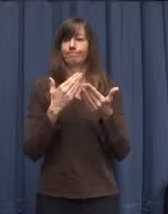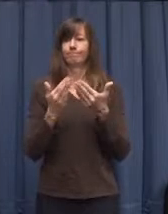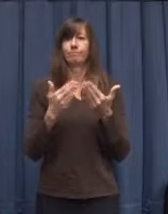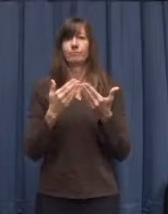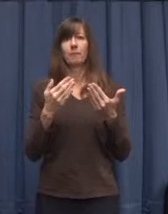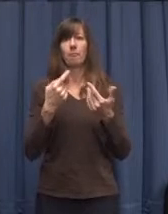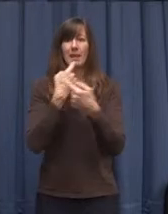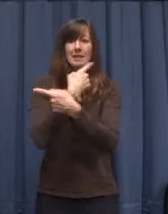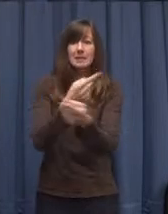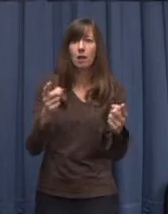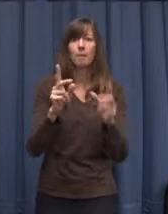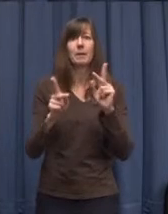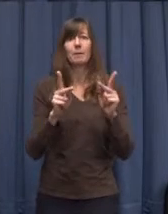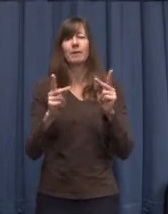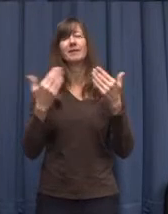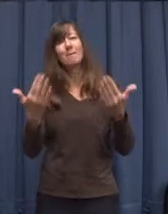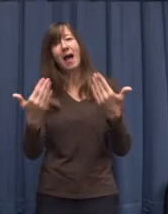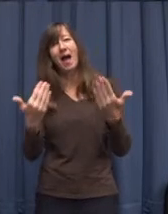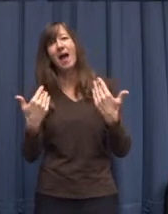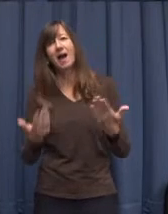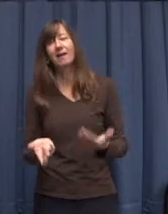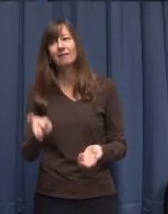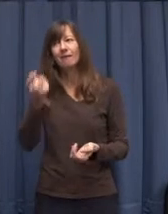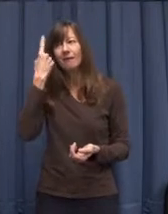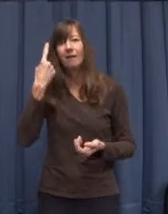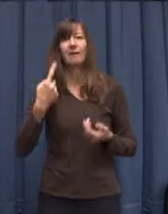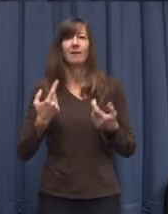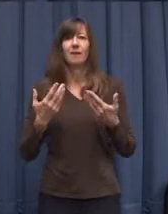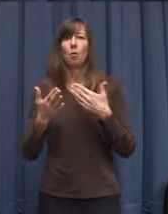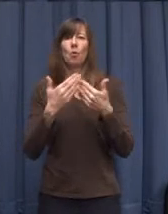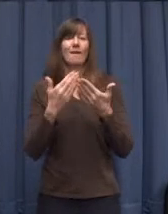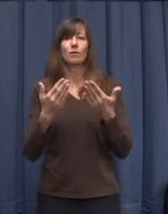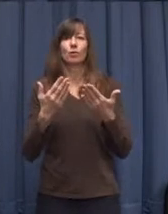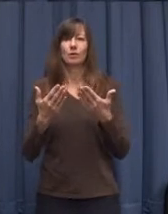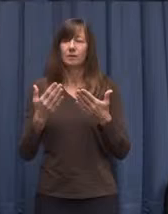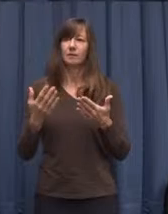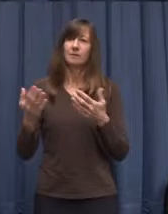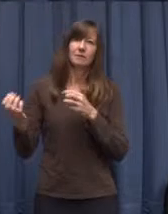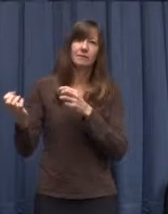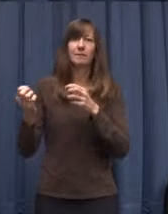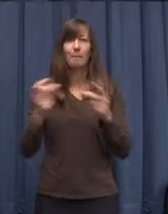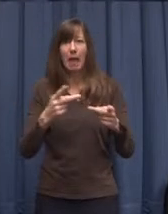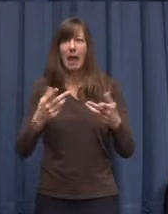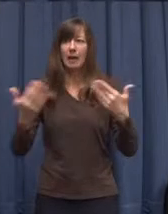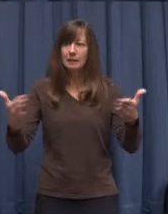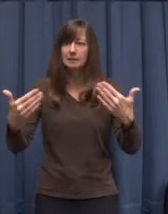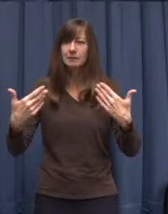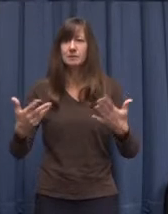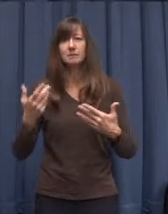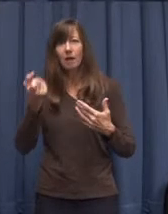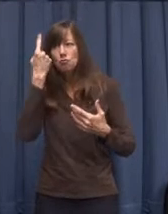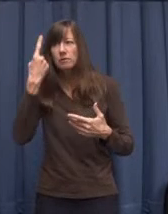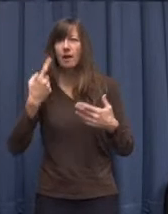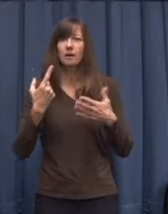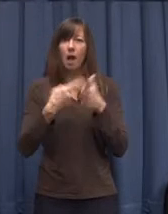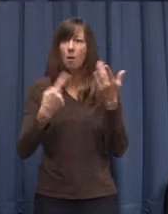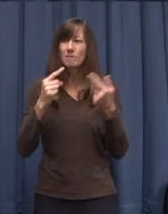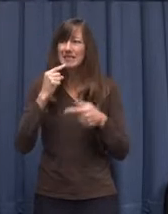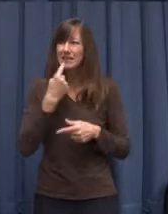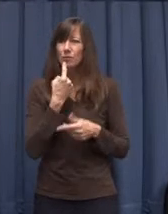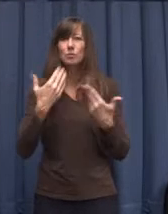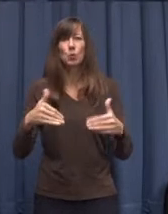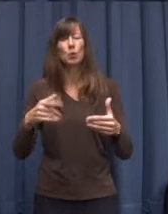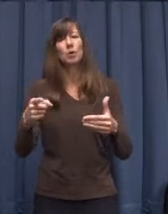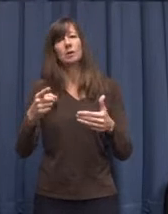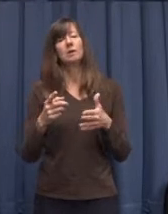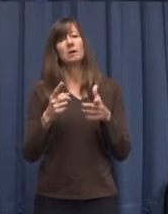get your head back in the game, or whatever you think will resonate with folks, please consider doing that. That will be, I think, actually the single most important thing that